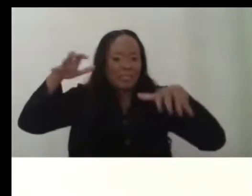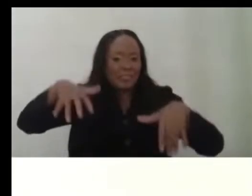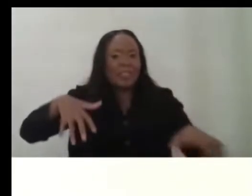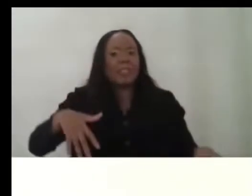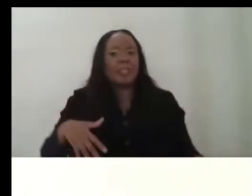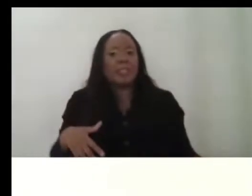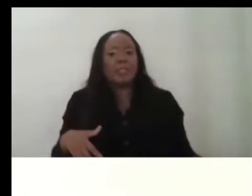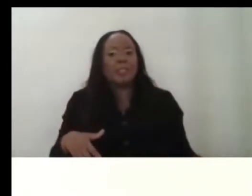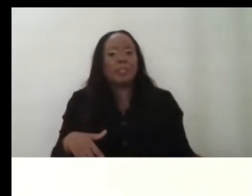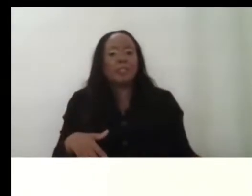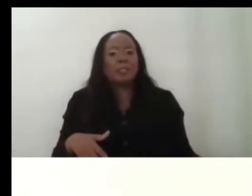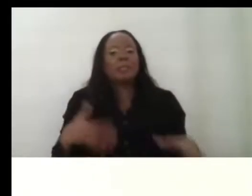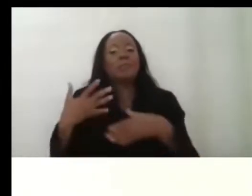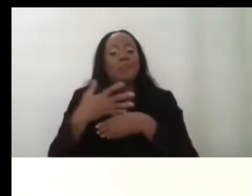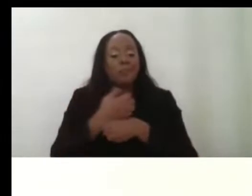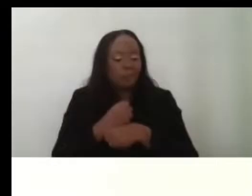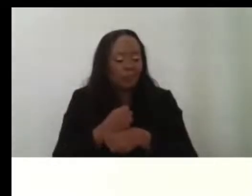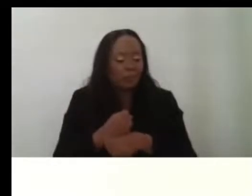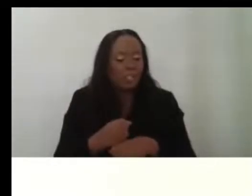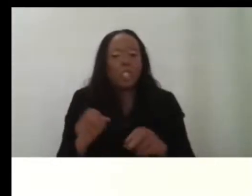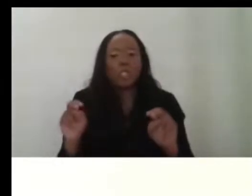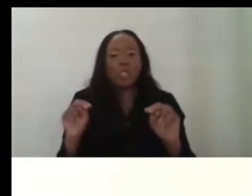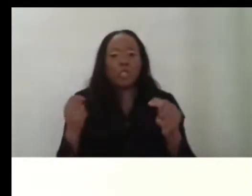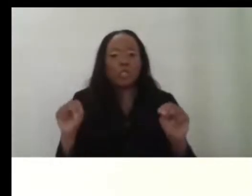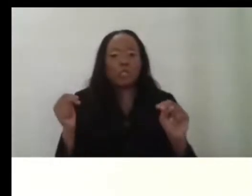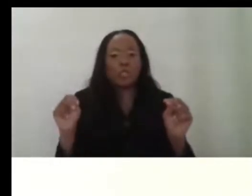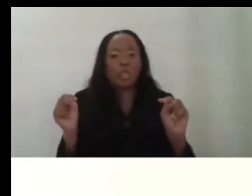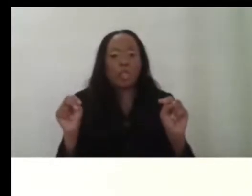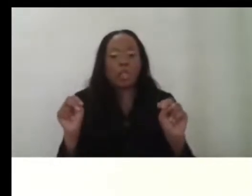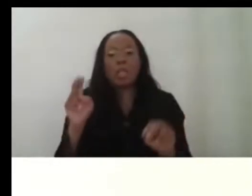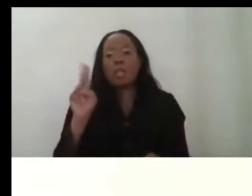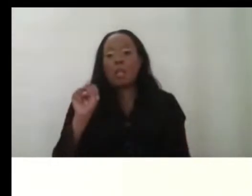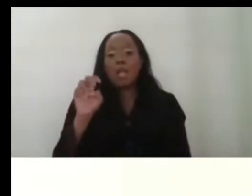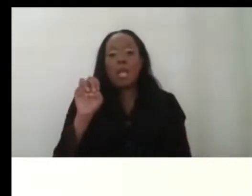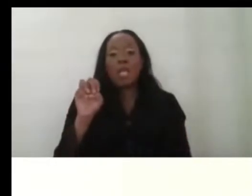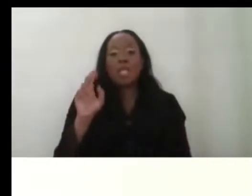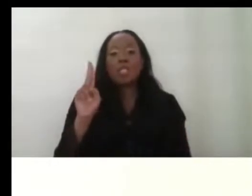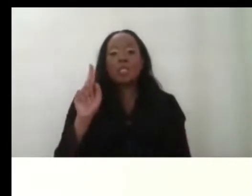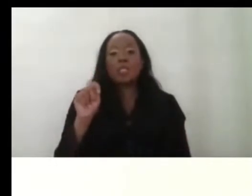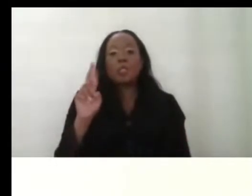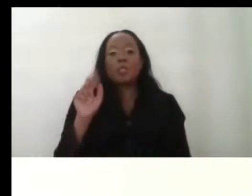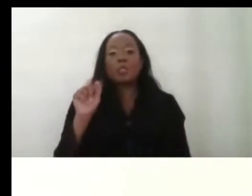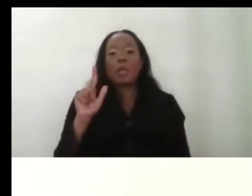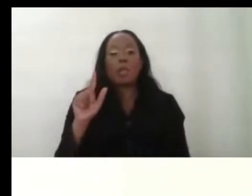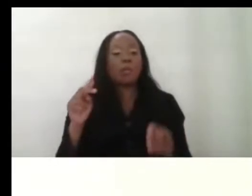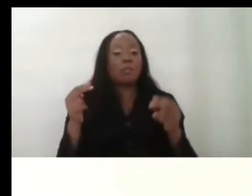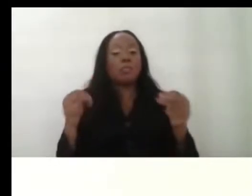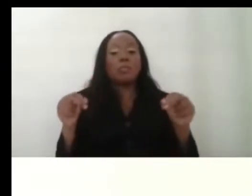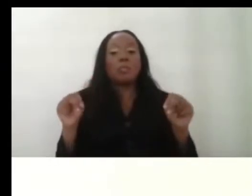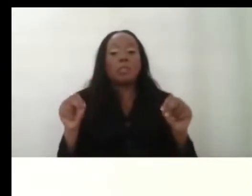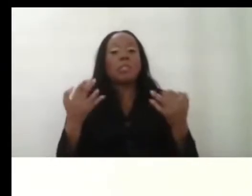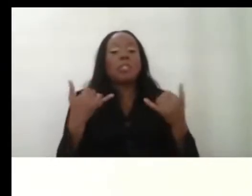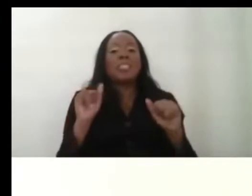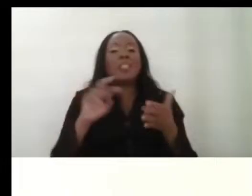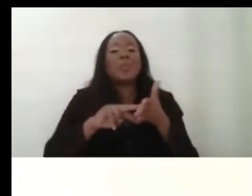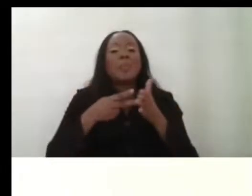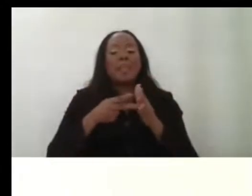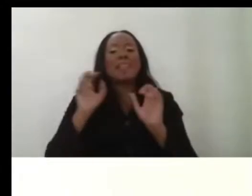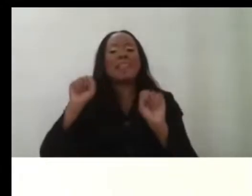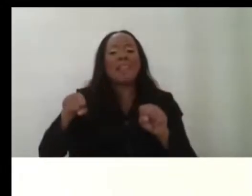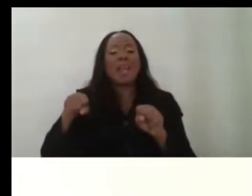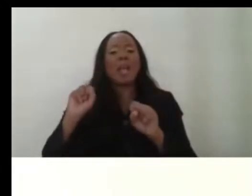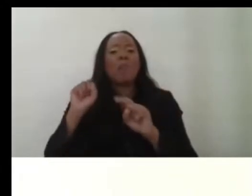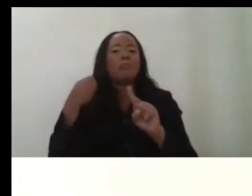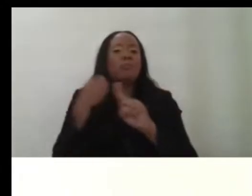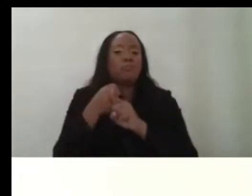But in summary, neutral is still fairly conducive for tropical cyclone development. And then most importantly, I